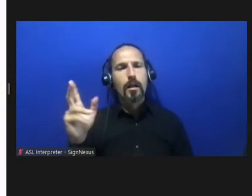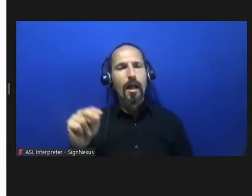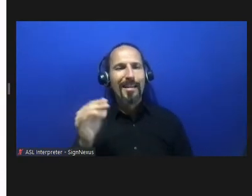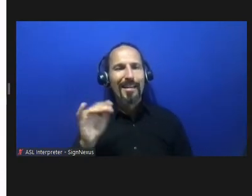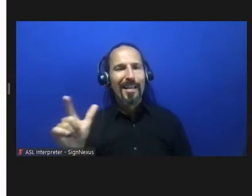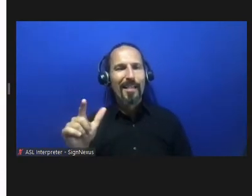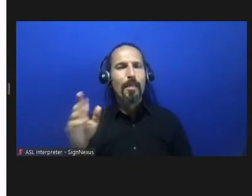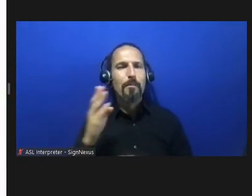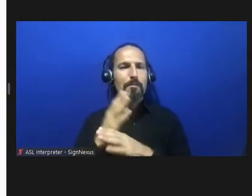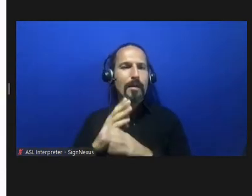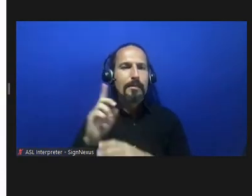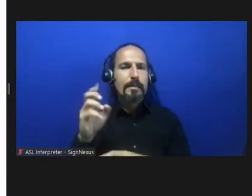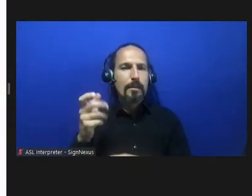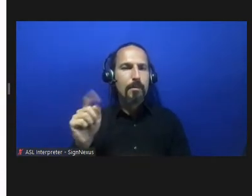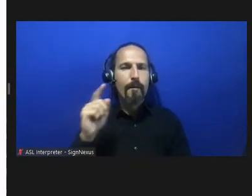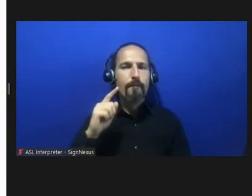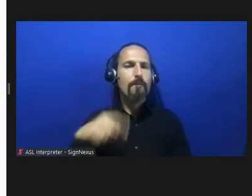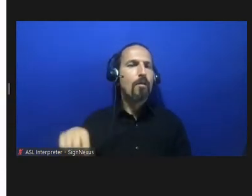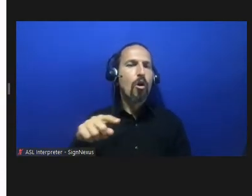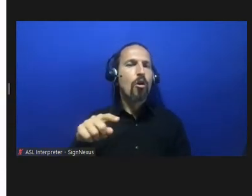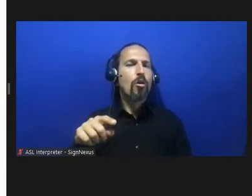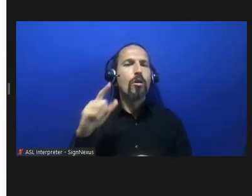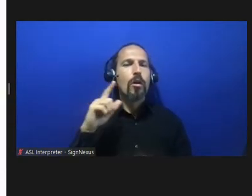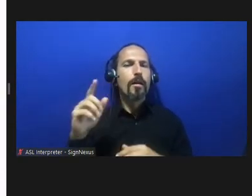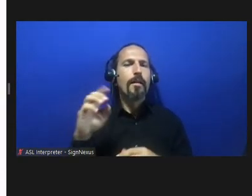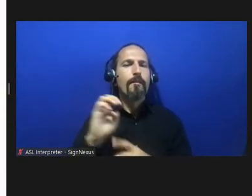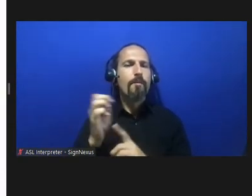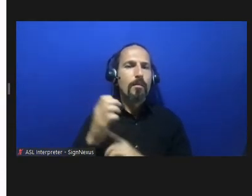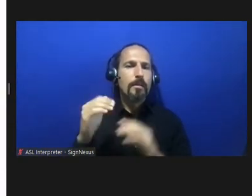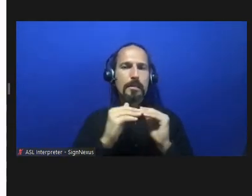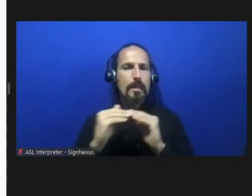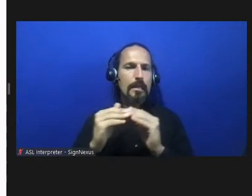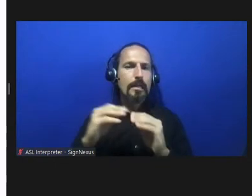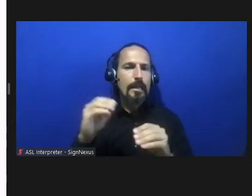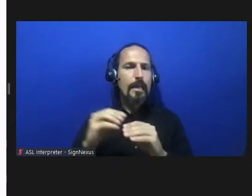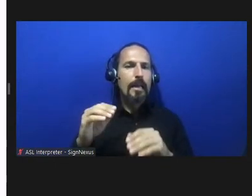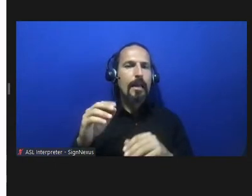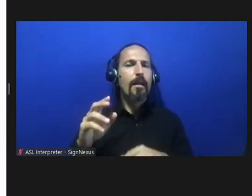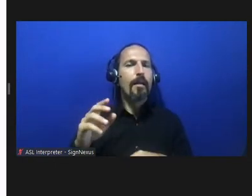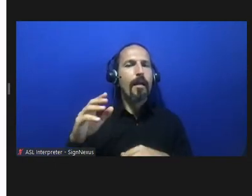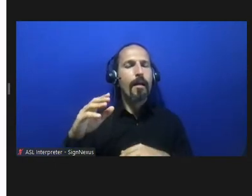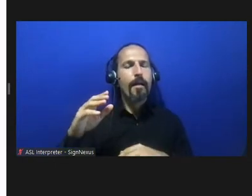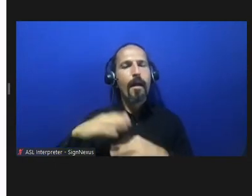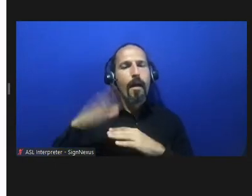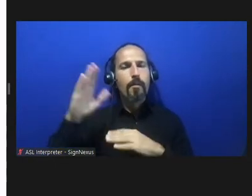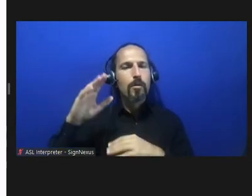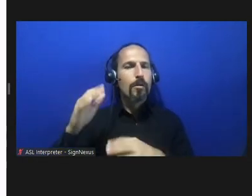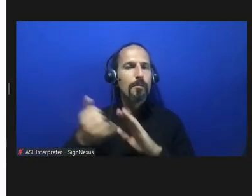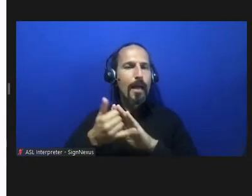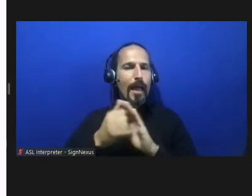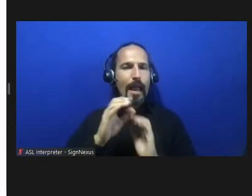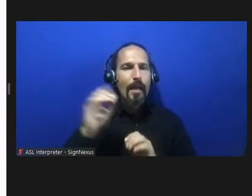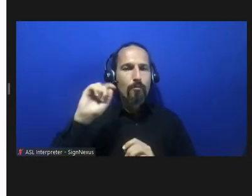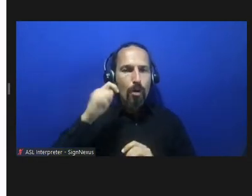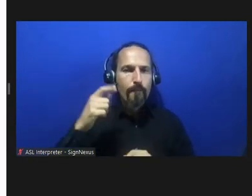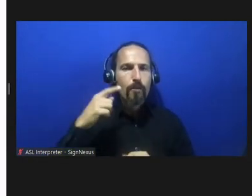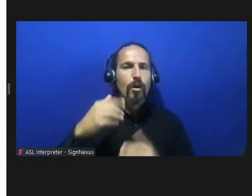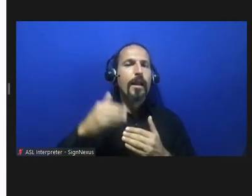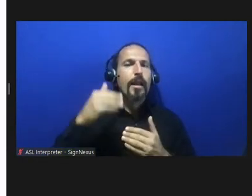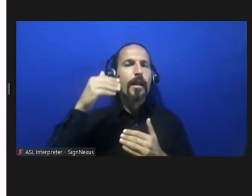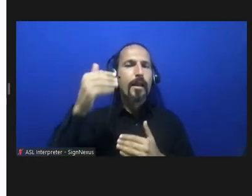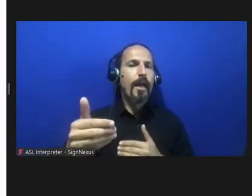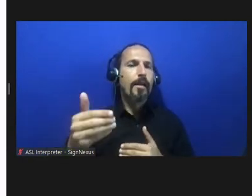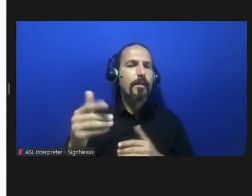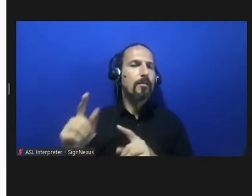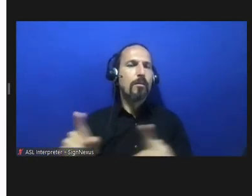primarily environmental justice communities in upper manhattan and the bronx when electric buses are received in mta's next major procurement of battery